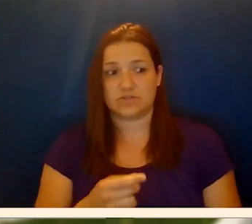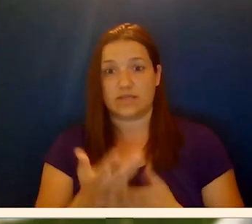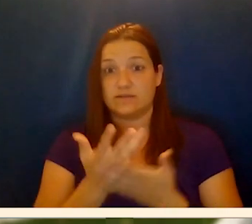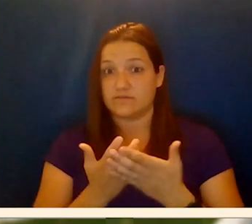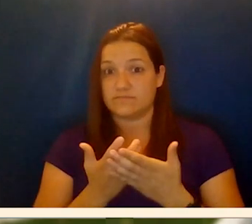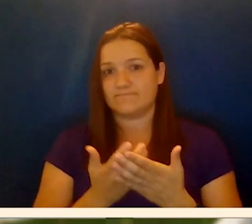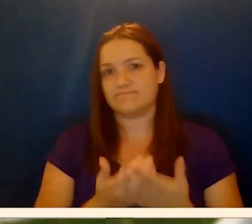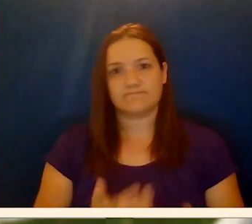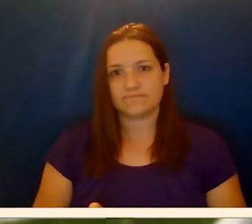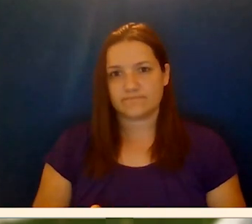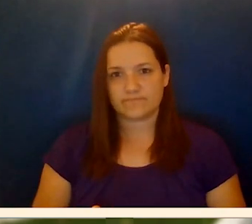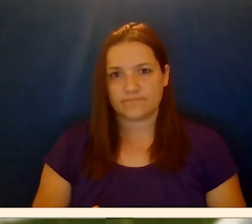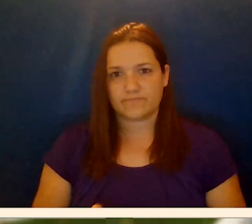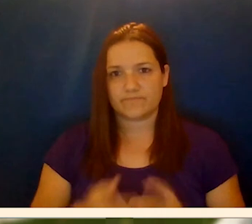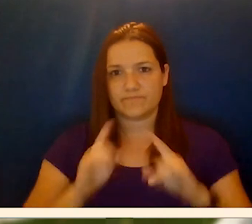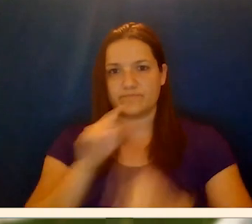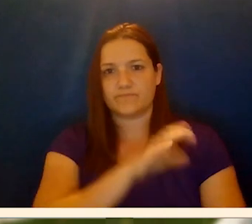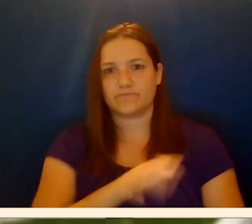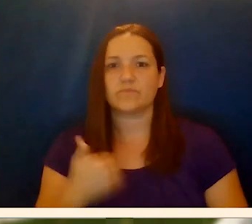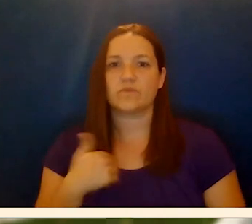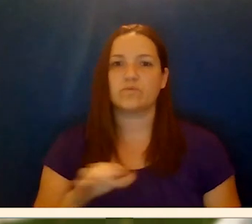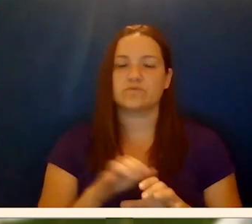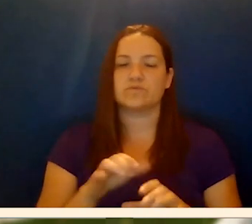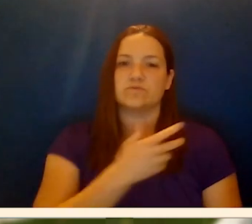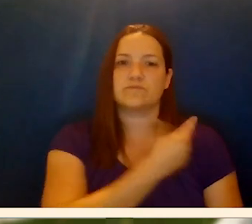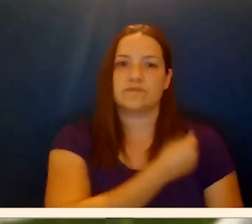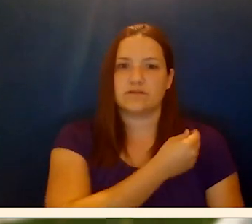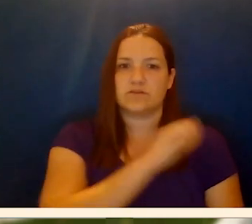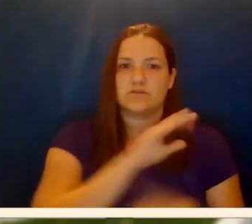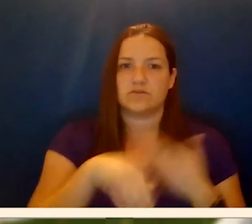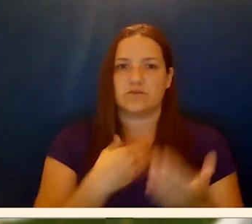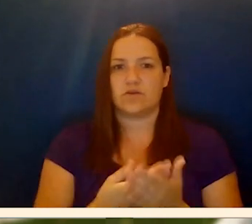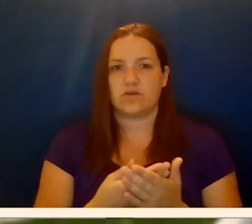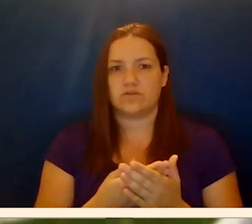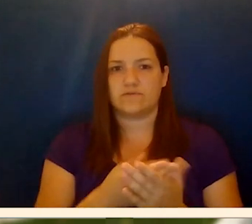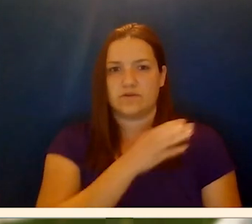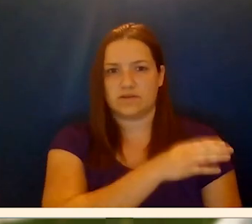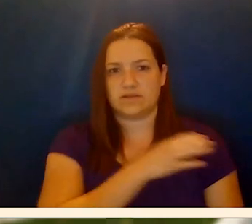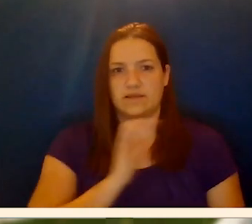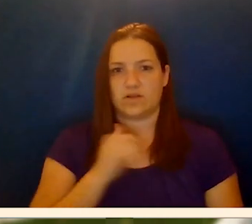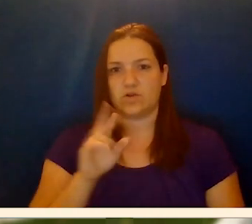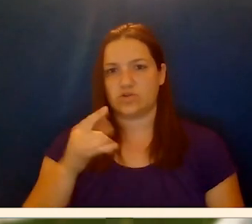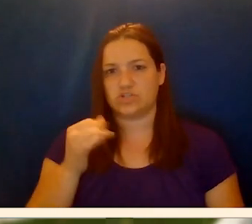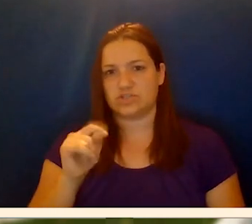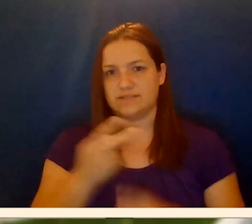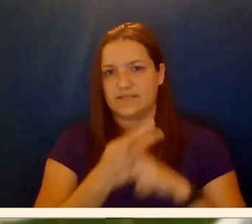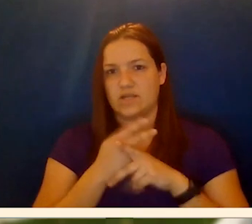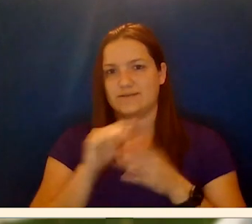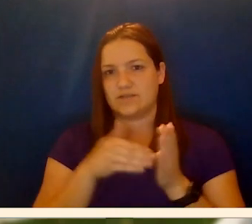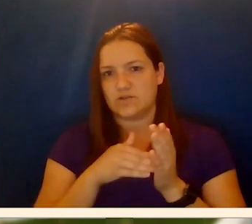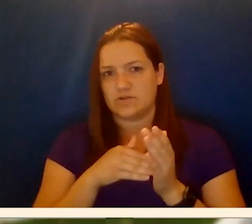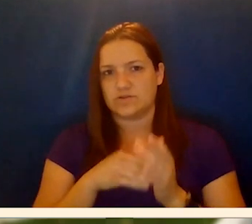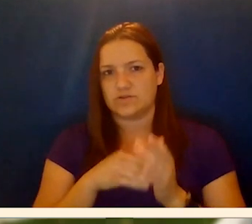We do vaccinations at all of our rural health clinics and our urgent care centers and out at Visalia Medical Clinic. But